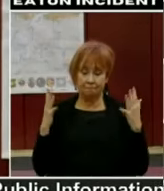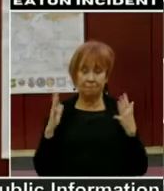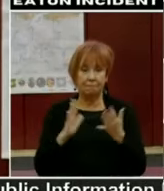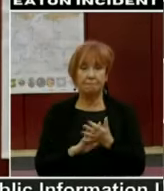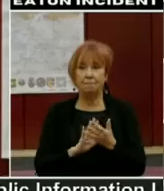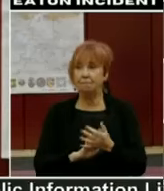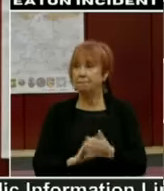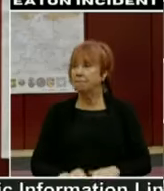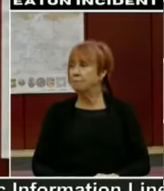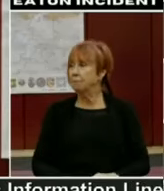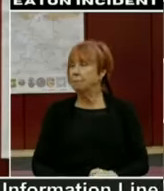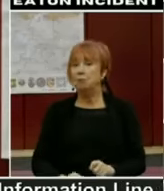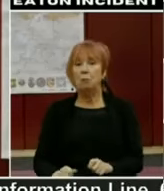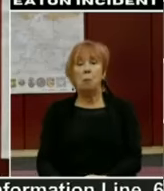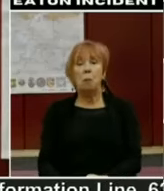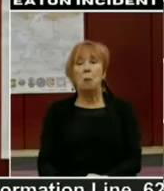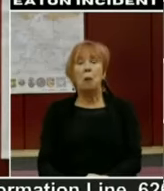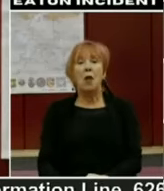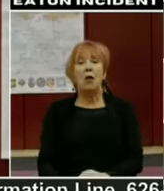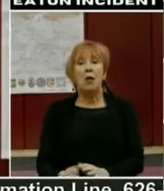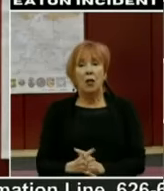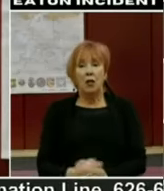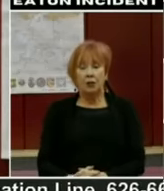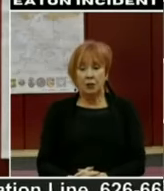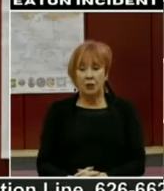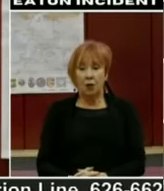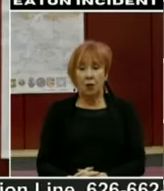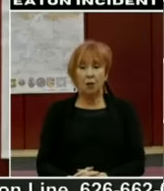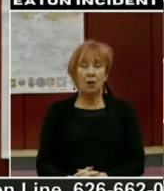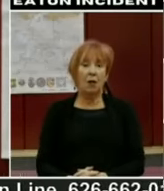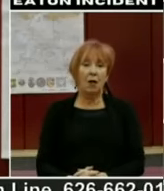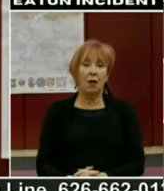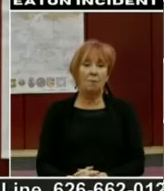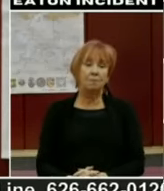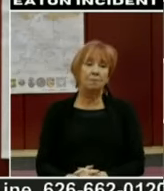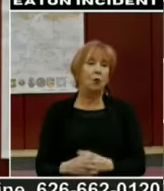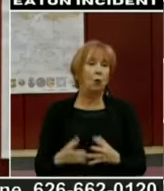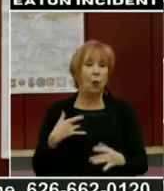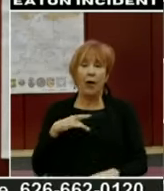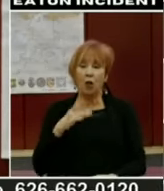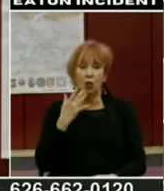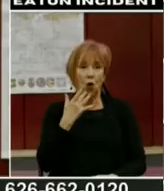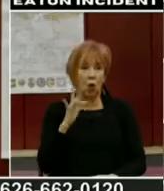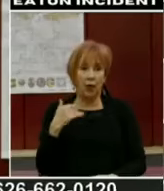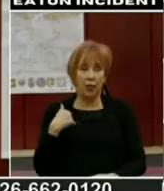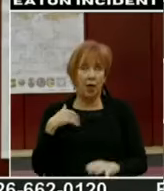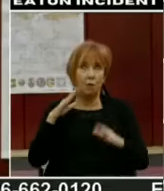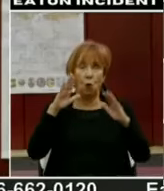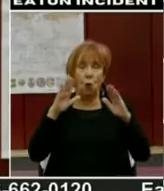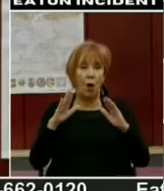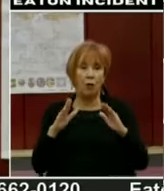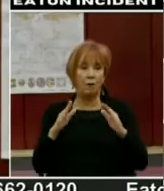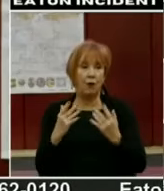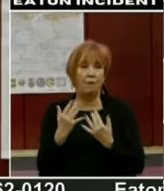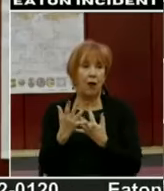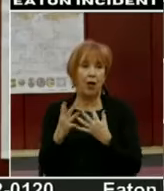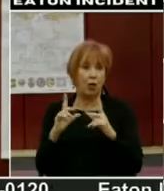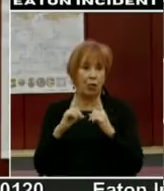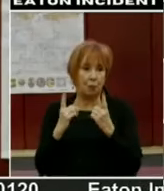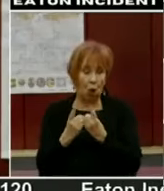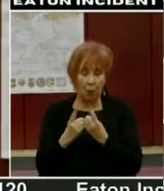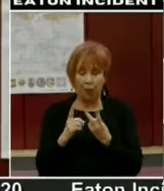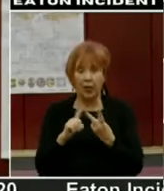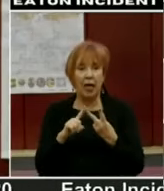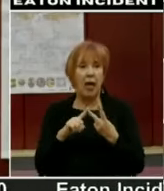So as the fire and sheriff, and by the way, I had to start there too, we're so lucky to have an outstanding fire department and